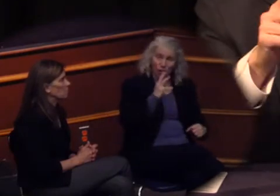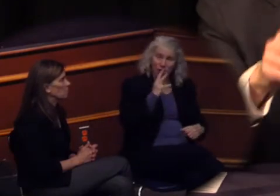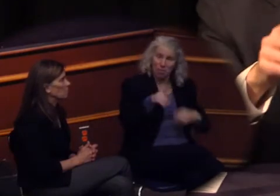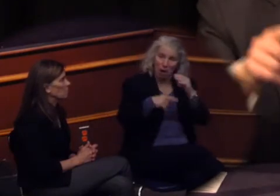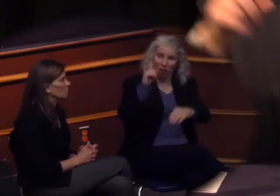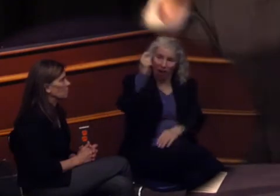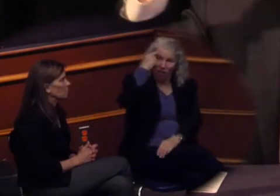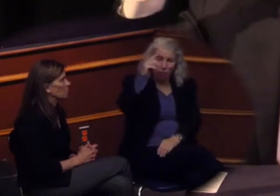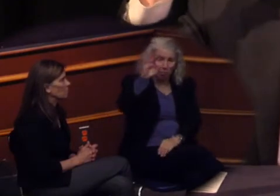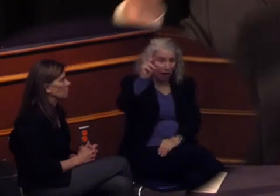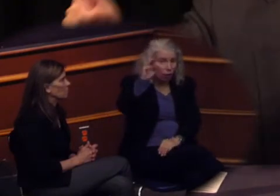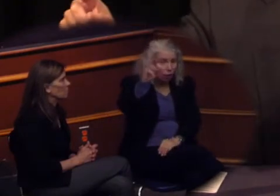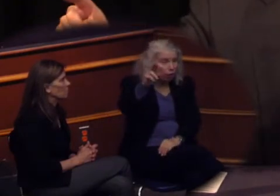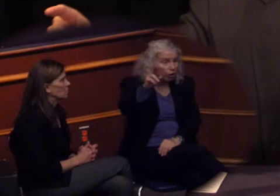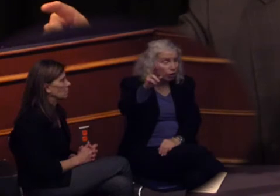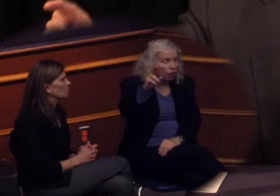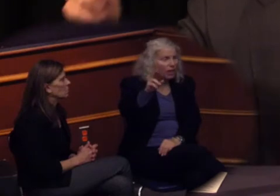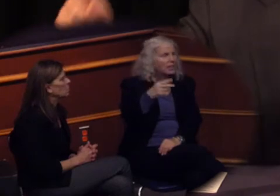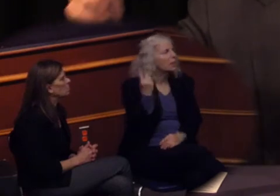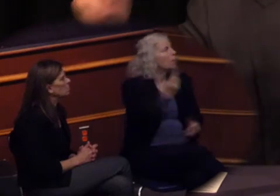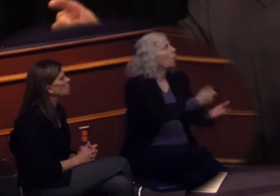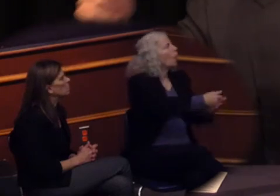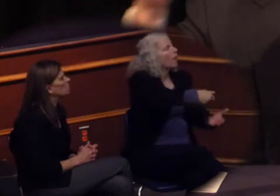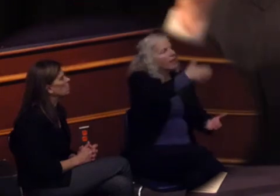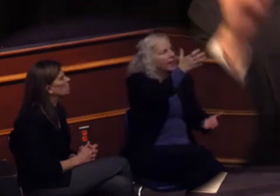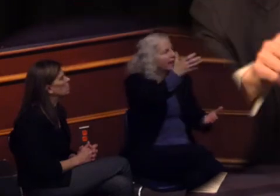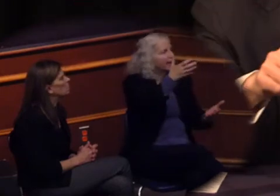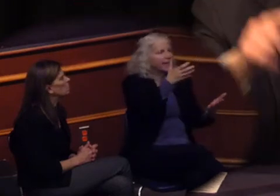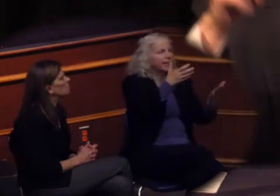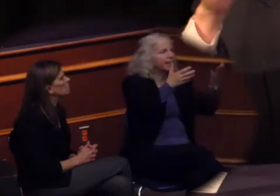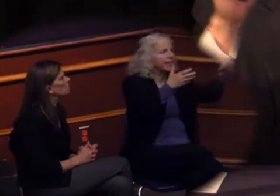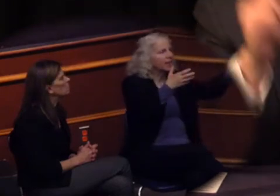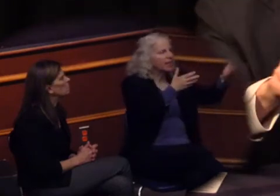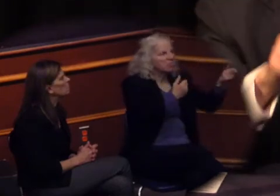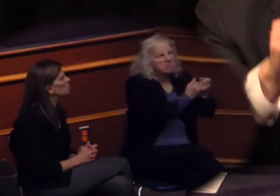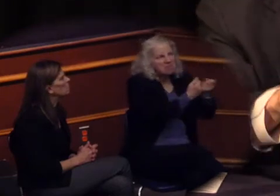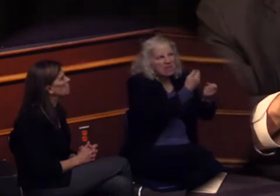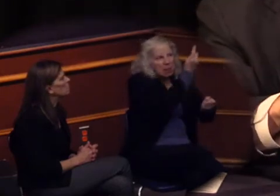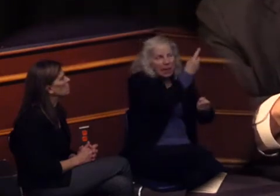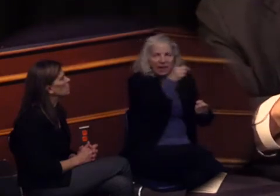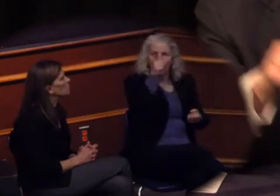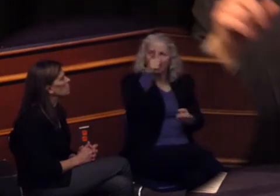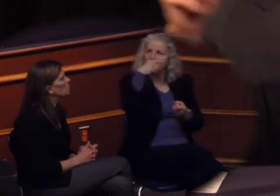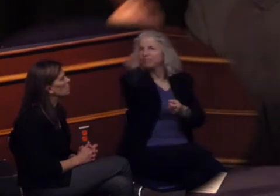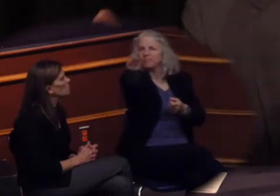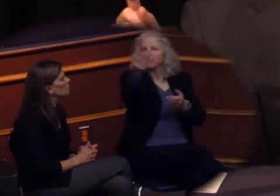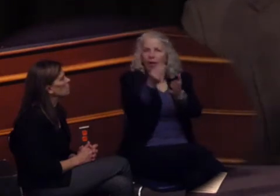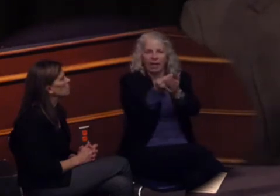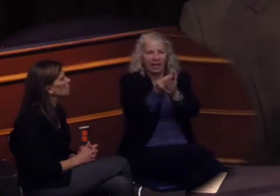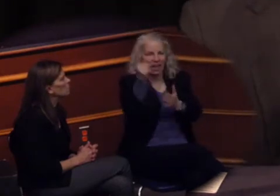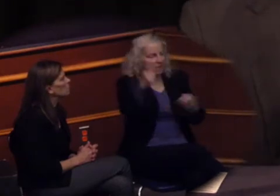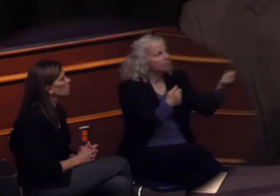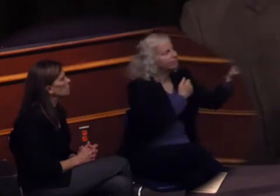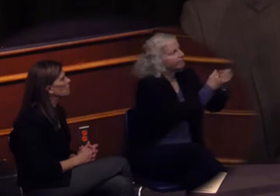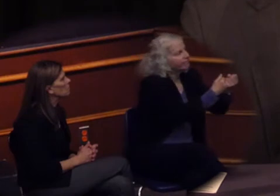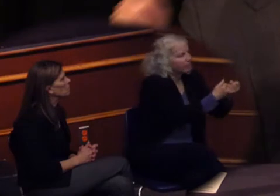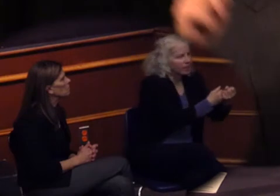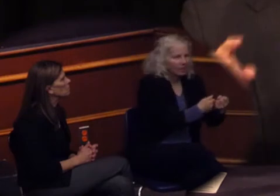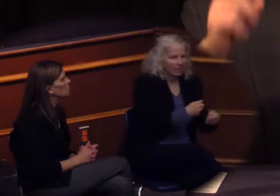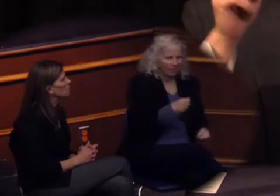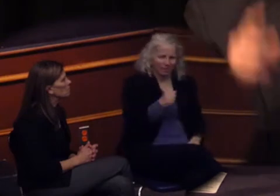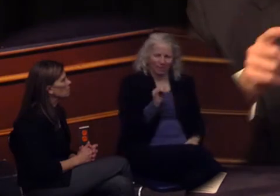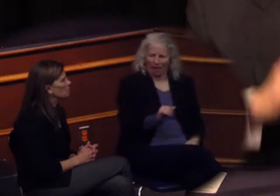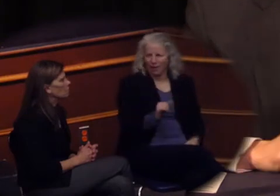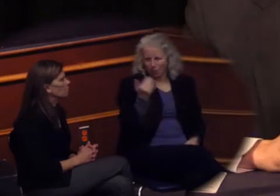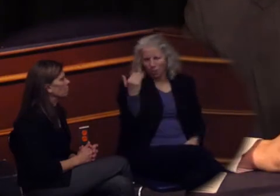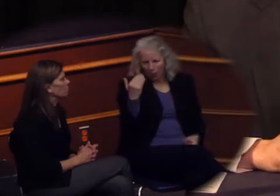every single time some big wealthy special interest gives him money and he makes a decision that is in their favor. It is